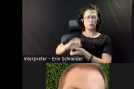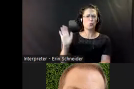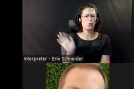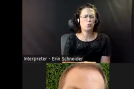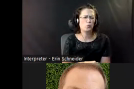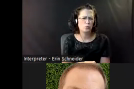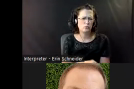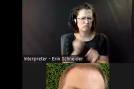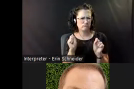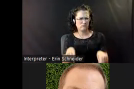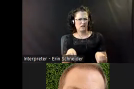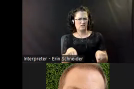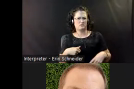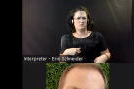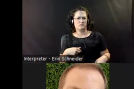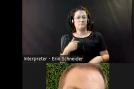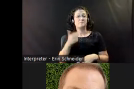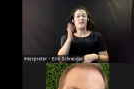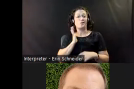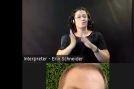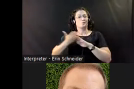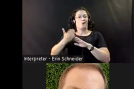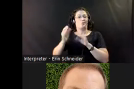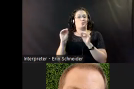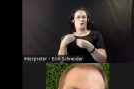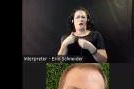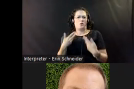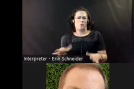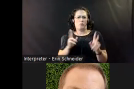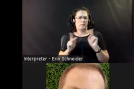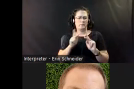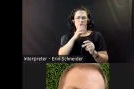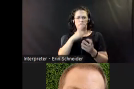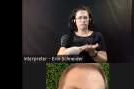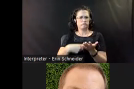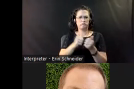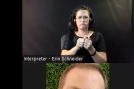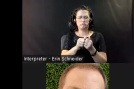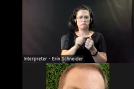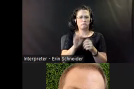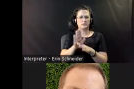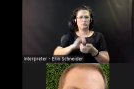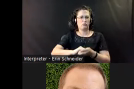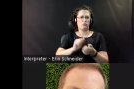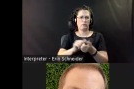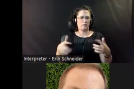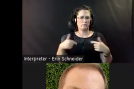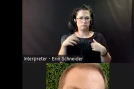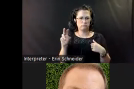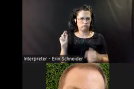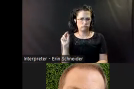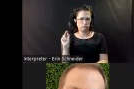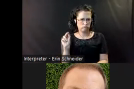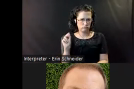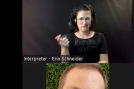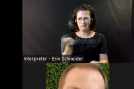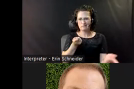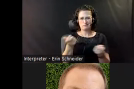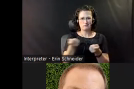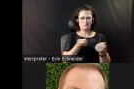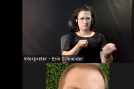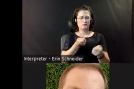business partners on my behalf. So they enable conversations, they facilitate conversations, they bring people in when they see opportunities.